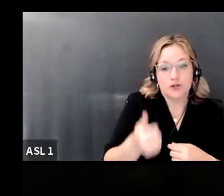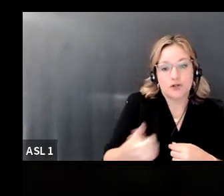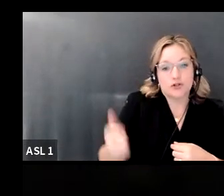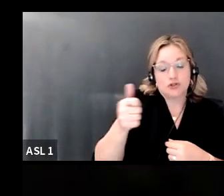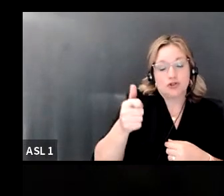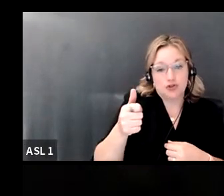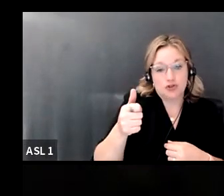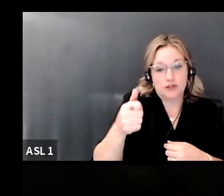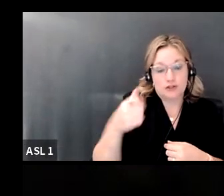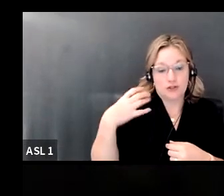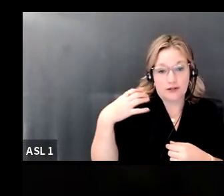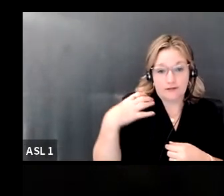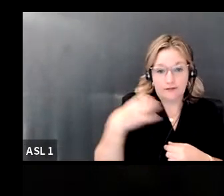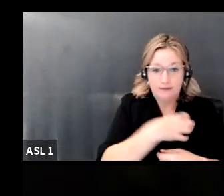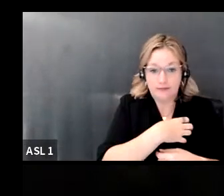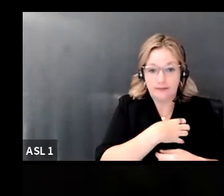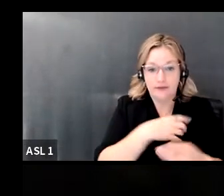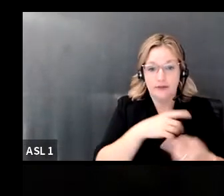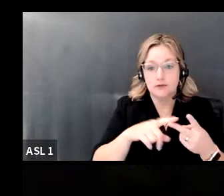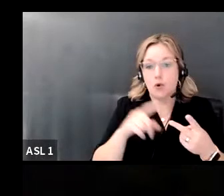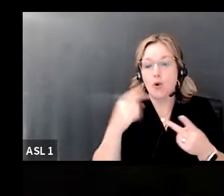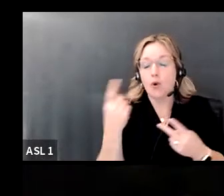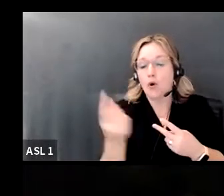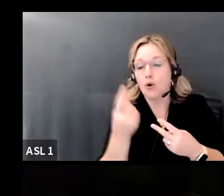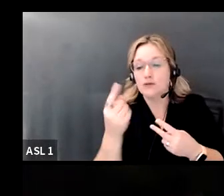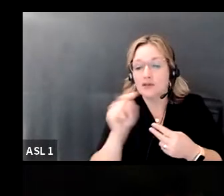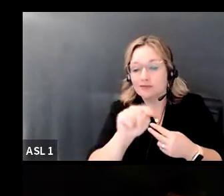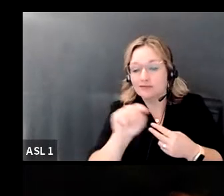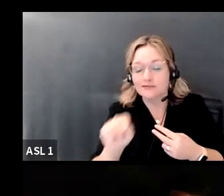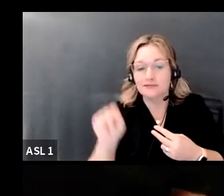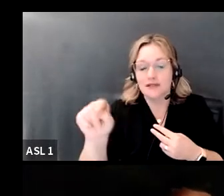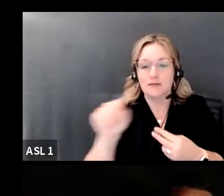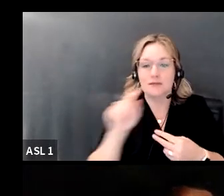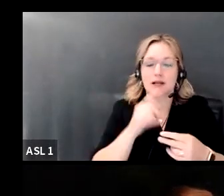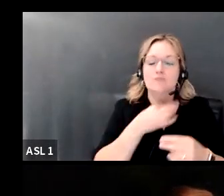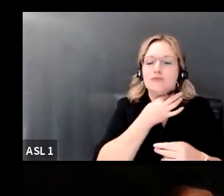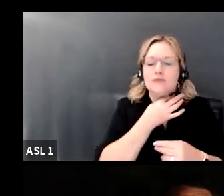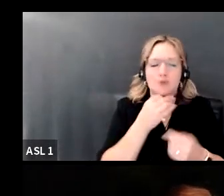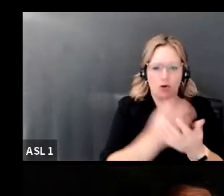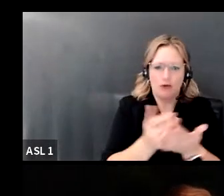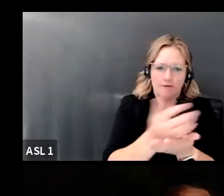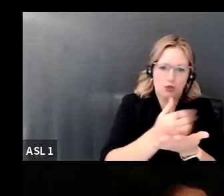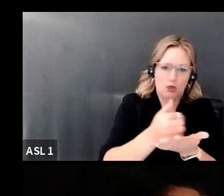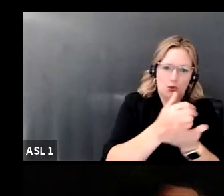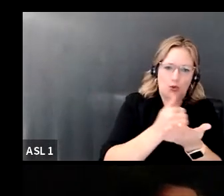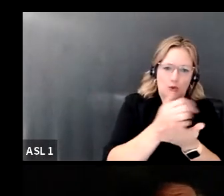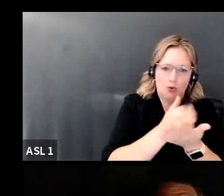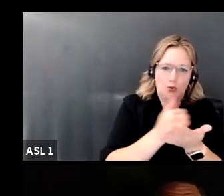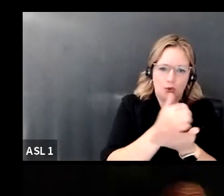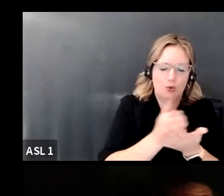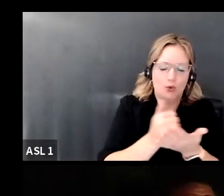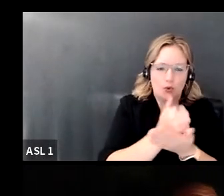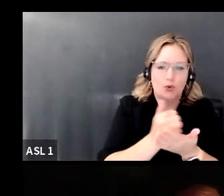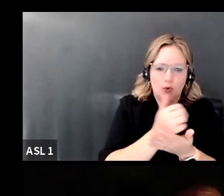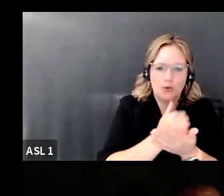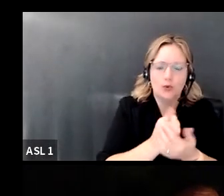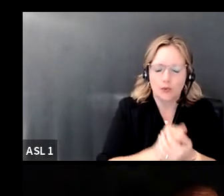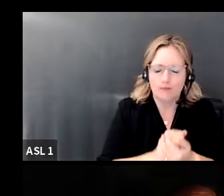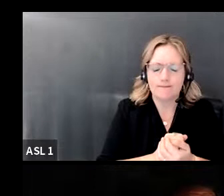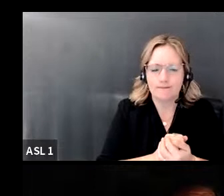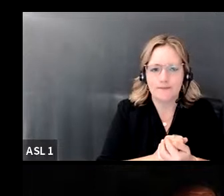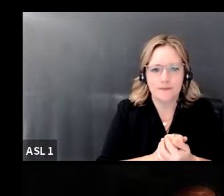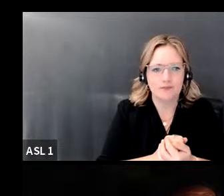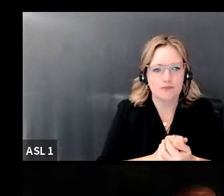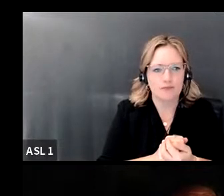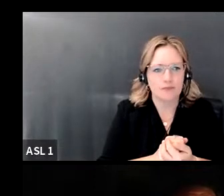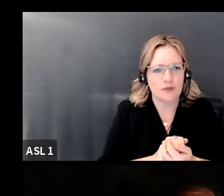the command team could to speak to this is uh obviously the revenue side and uh we know that there's uh going to be um